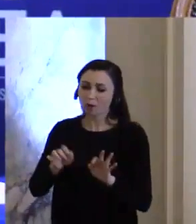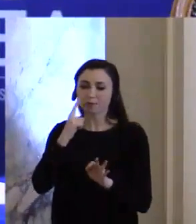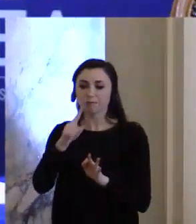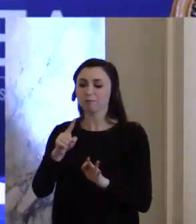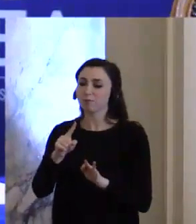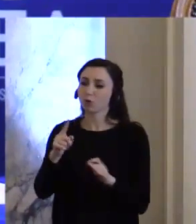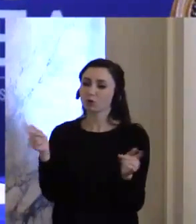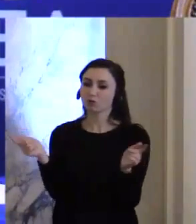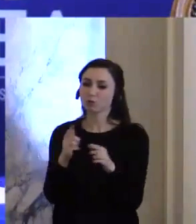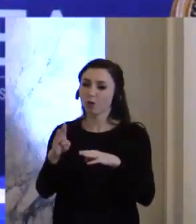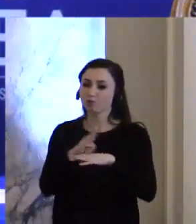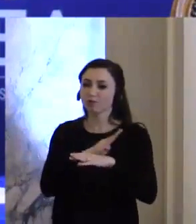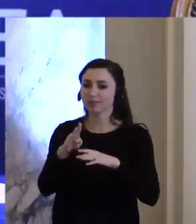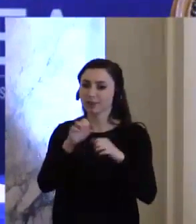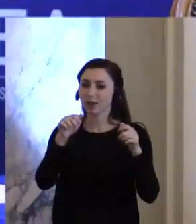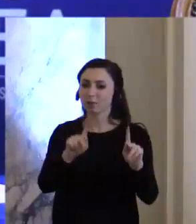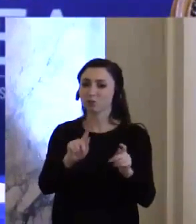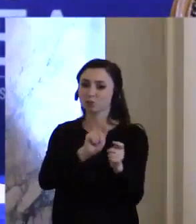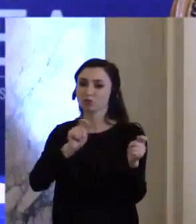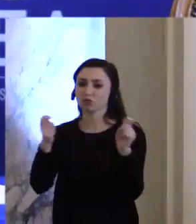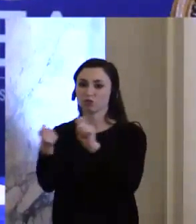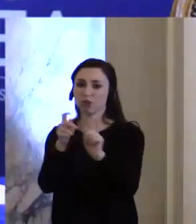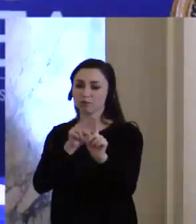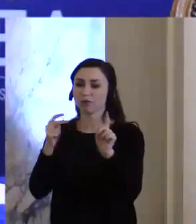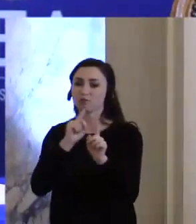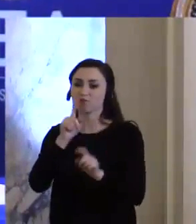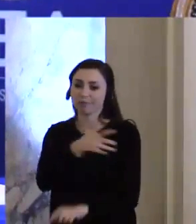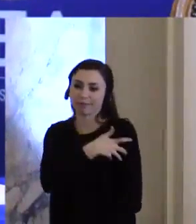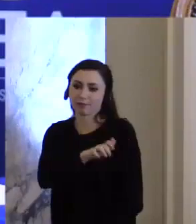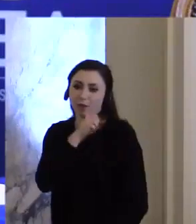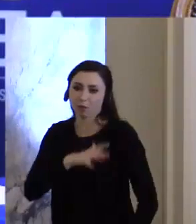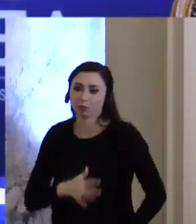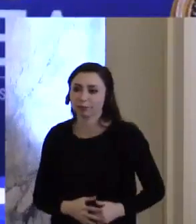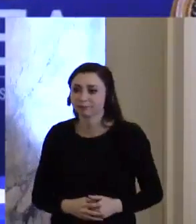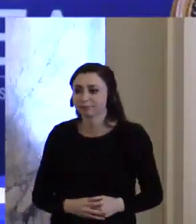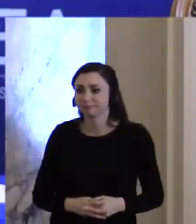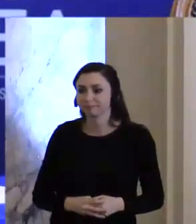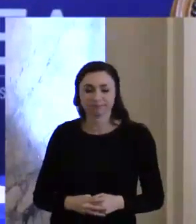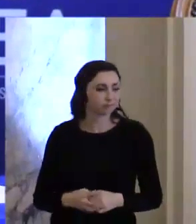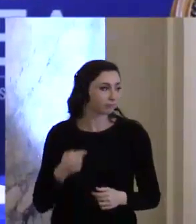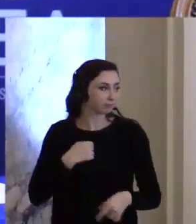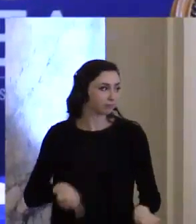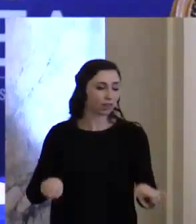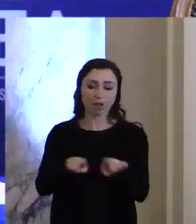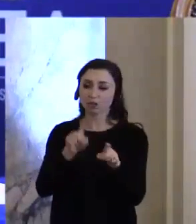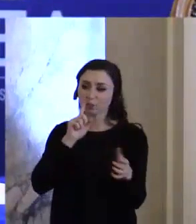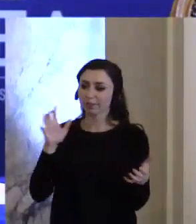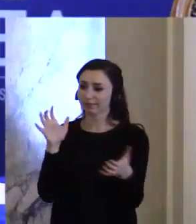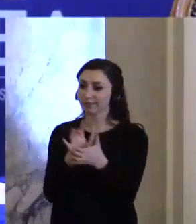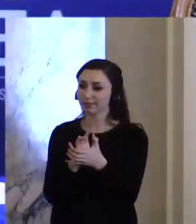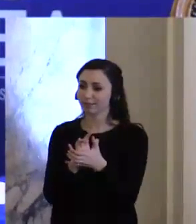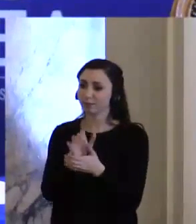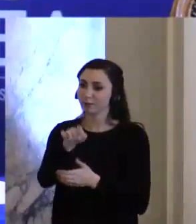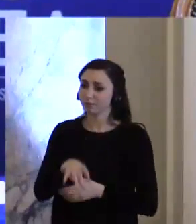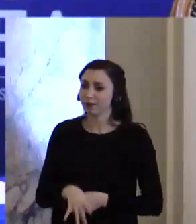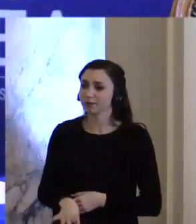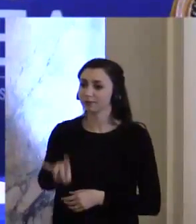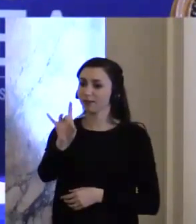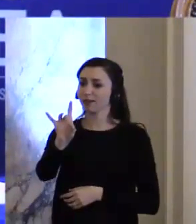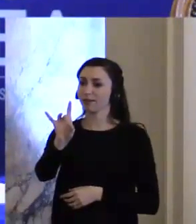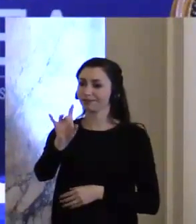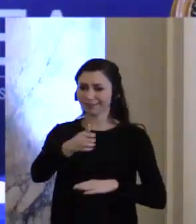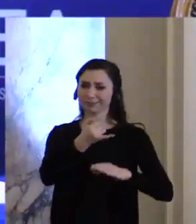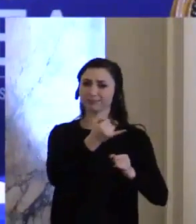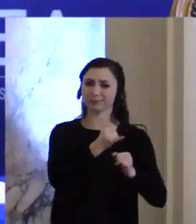to change the dynamic and really empower women. I also believe that we must find, as an